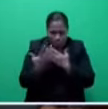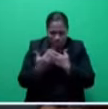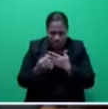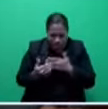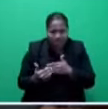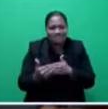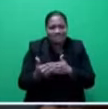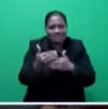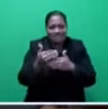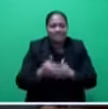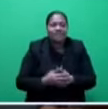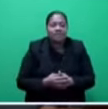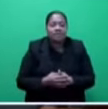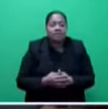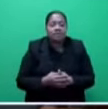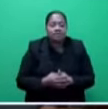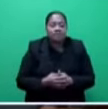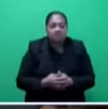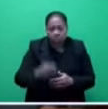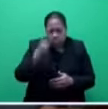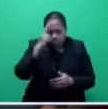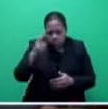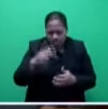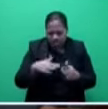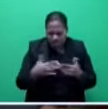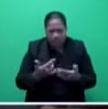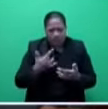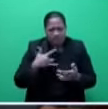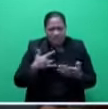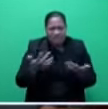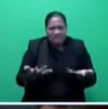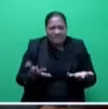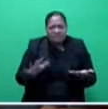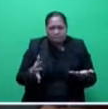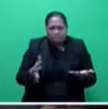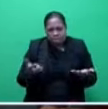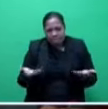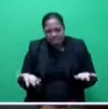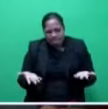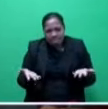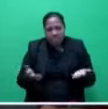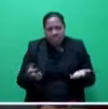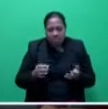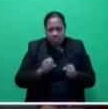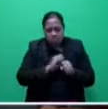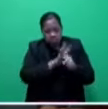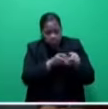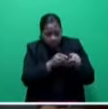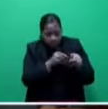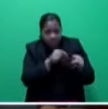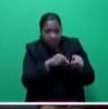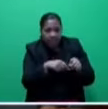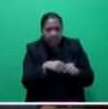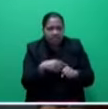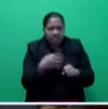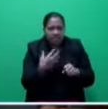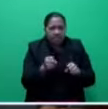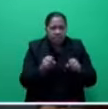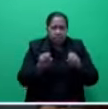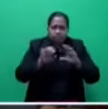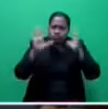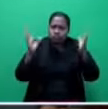Mr. Speaker, sir, we live in unprecedented times. The coronavirus, also known as COVID-19, has been plaguing the world since